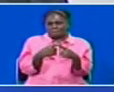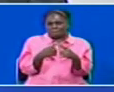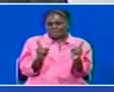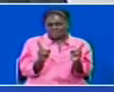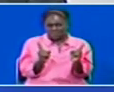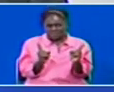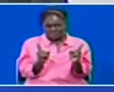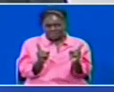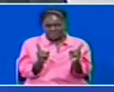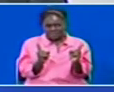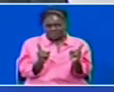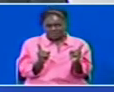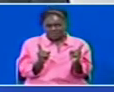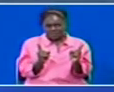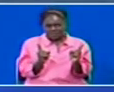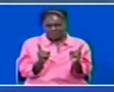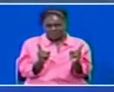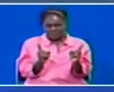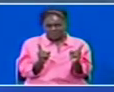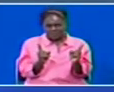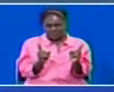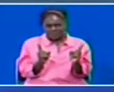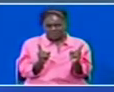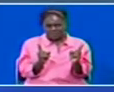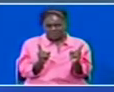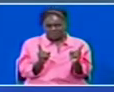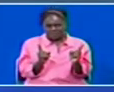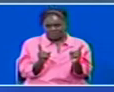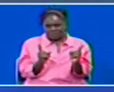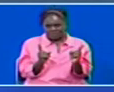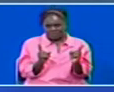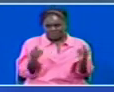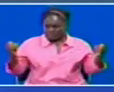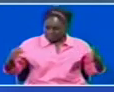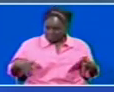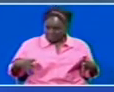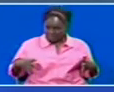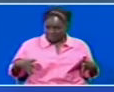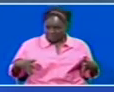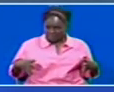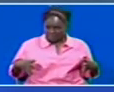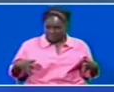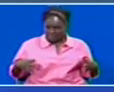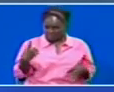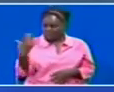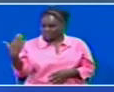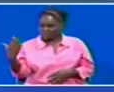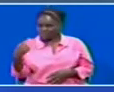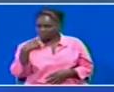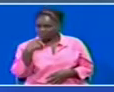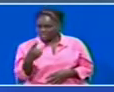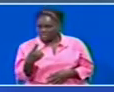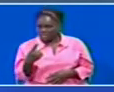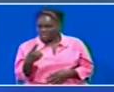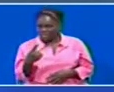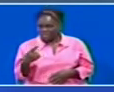ideologically, I'm aligned to them. So that's what I meant. Party, but let's make that point very clear because it is, you know, it's one thing to say